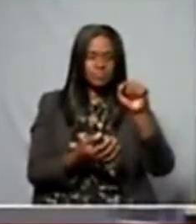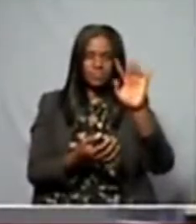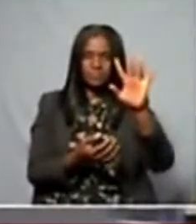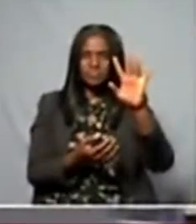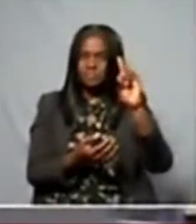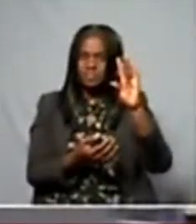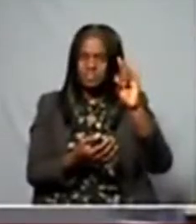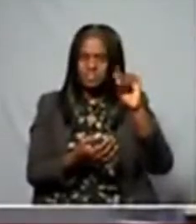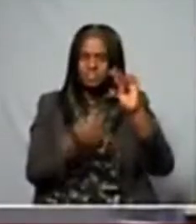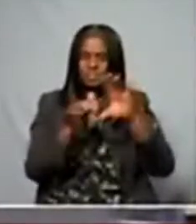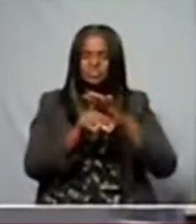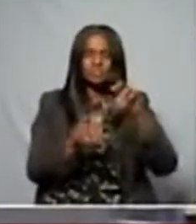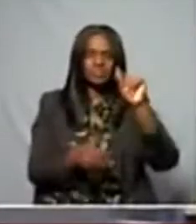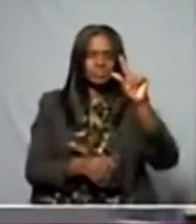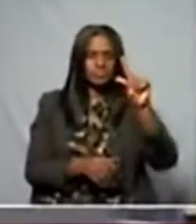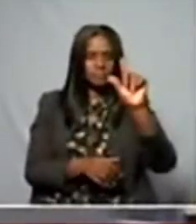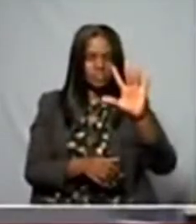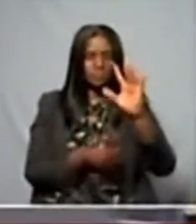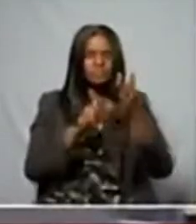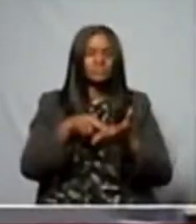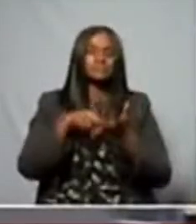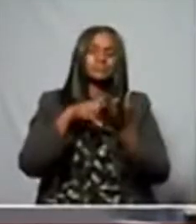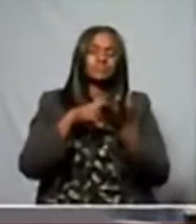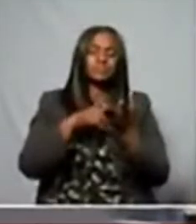59,133,102.57 in 2025, representing